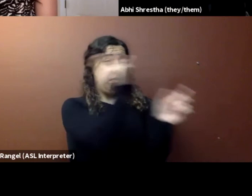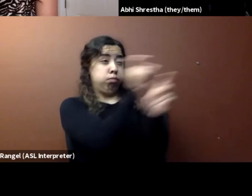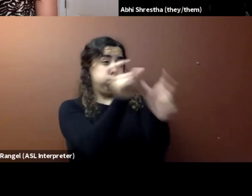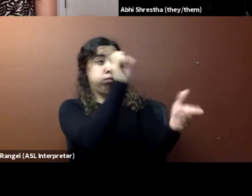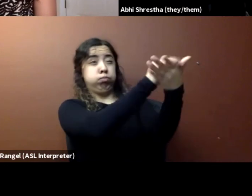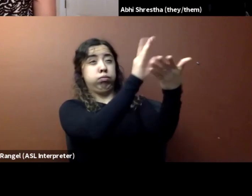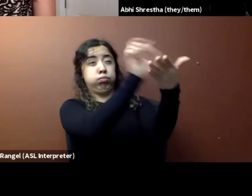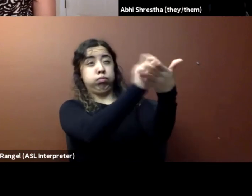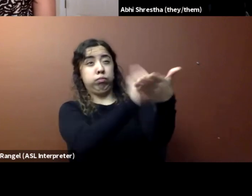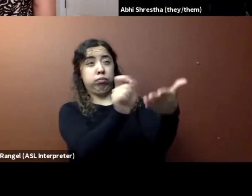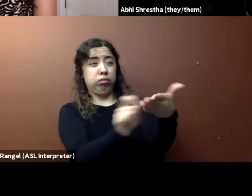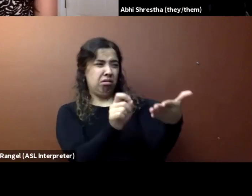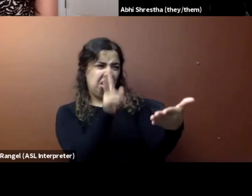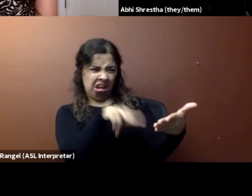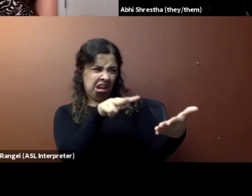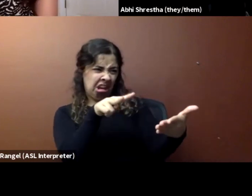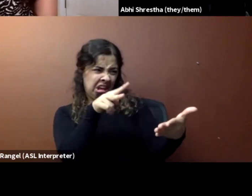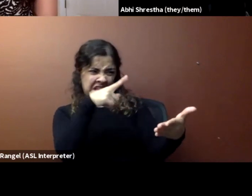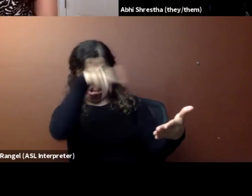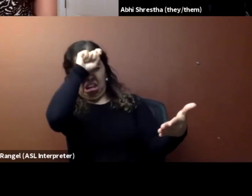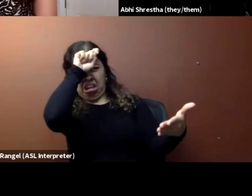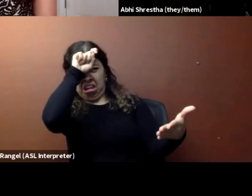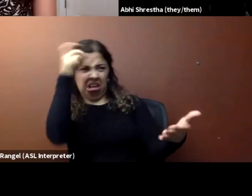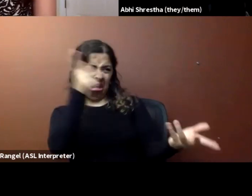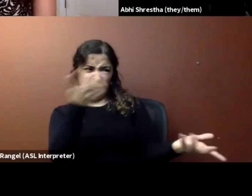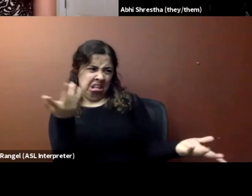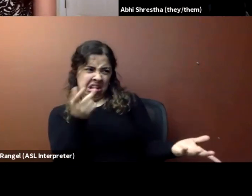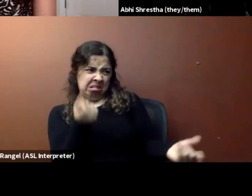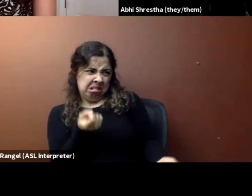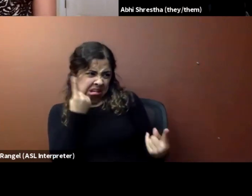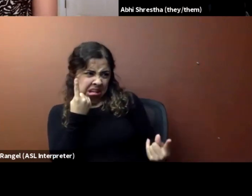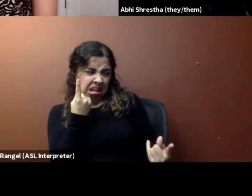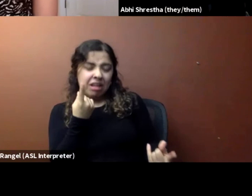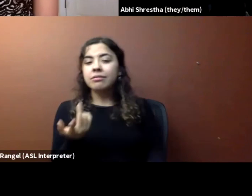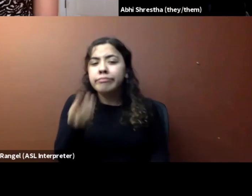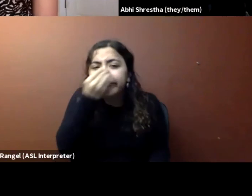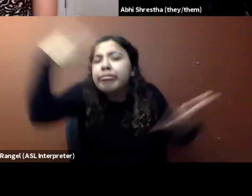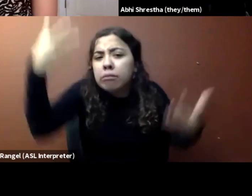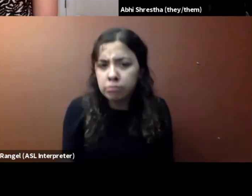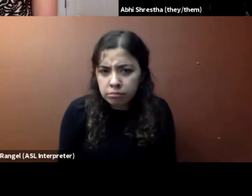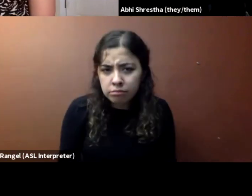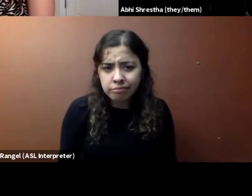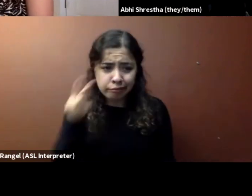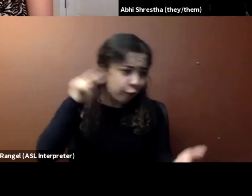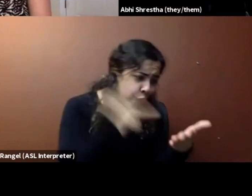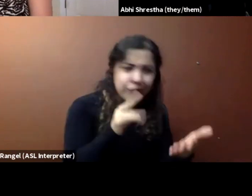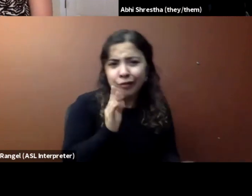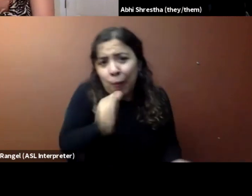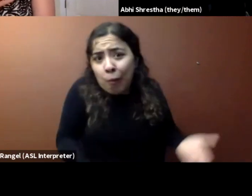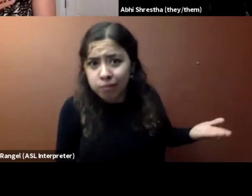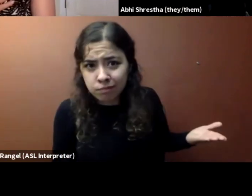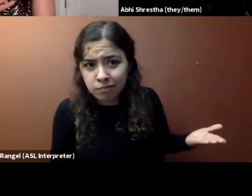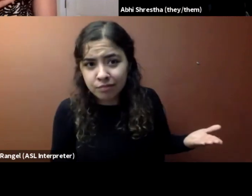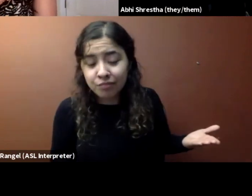poem. And I've written pretty terrible things that I will never show a single person. So it's like,